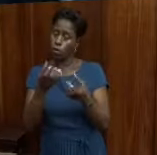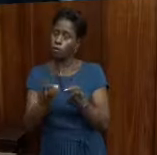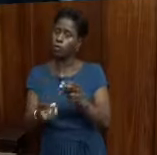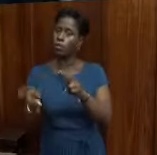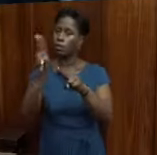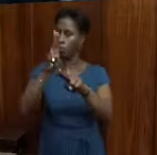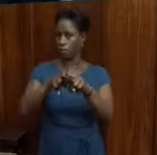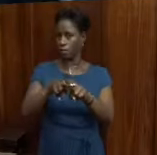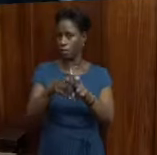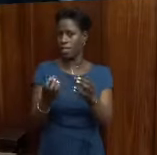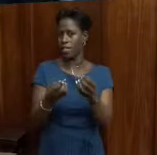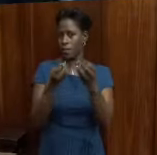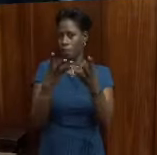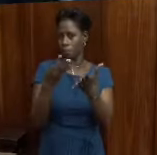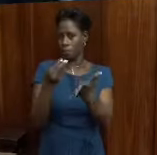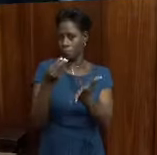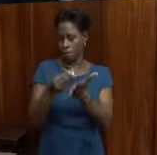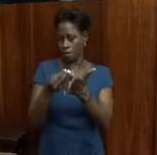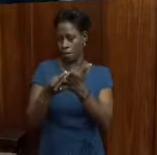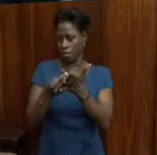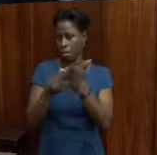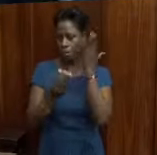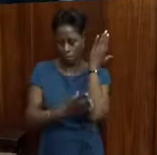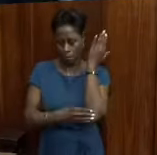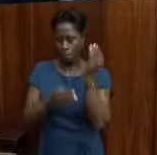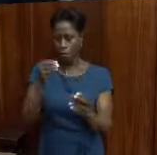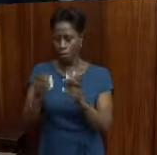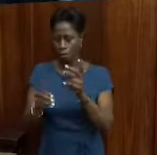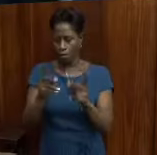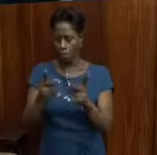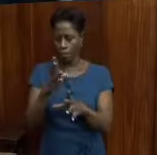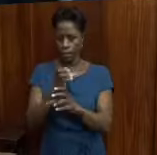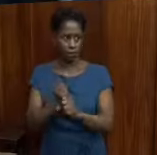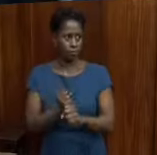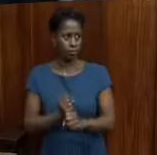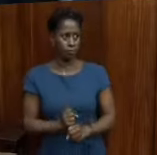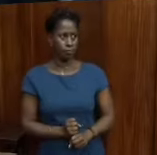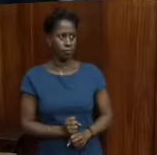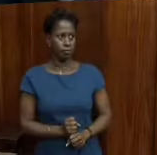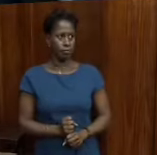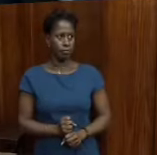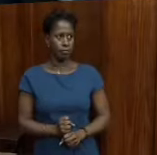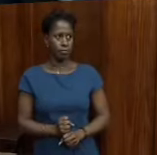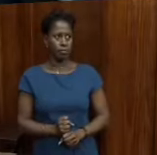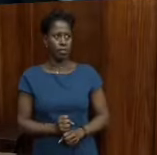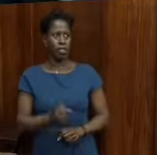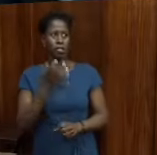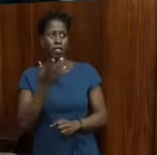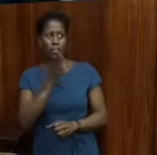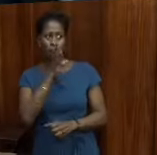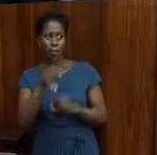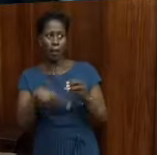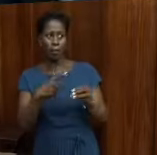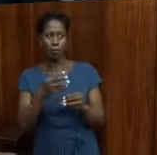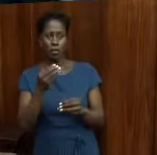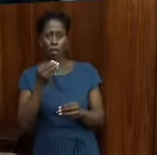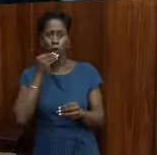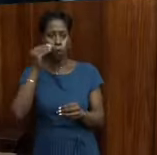organizations. Mr. Speaker, my government's home care program, which started in 2012, has